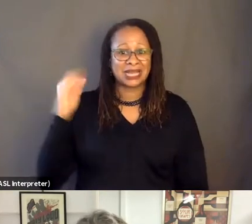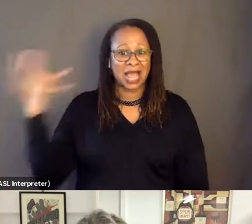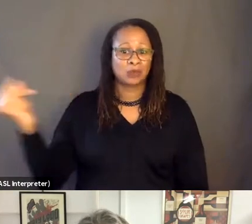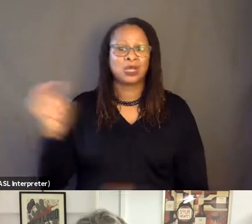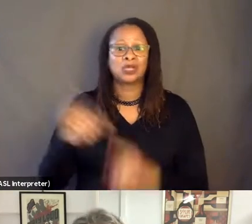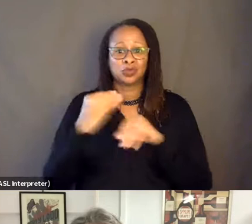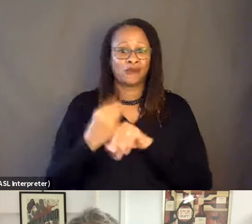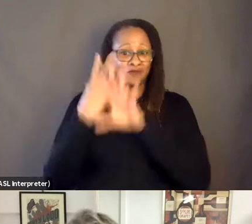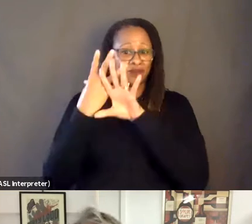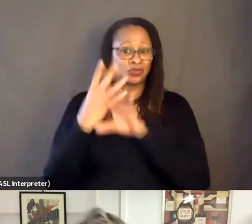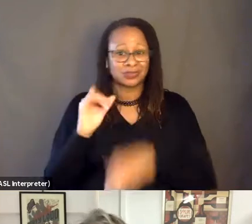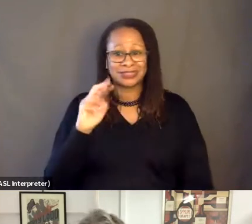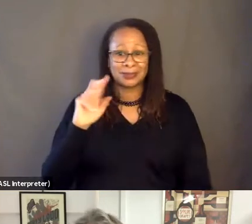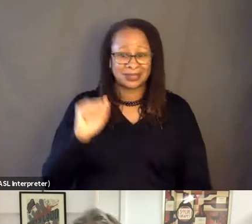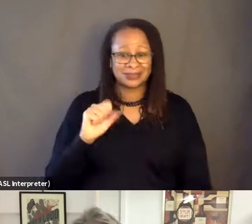ones, hopefully, yeah. I mean,